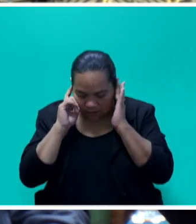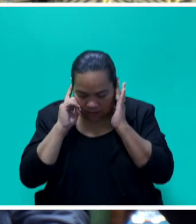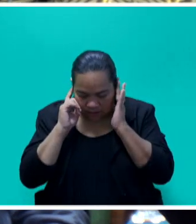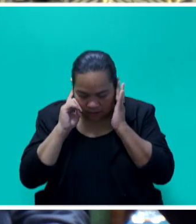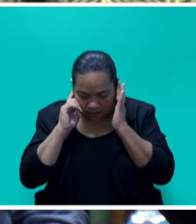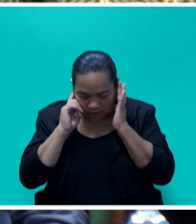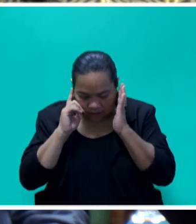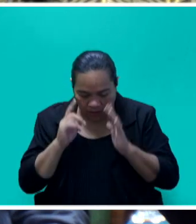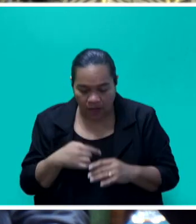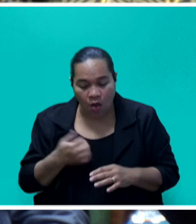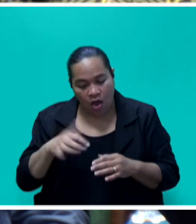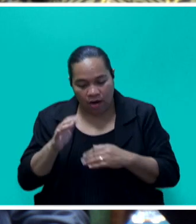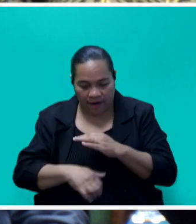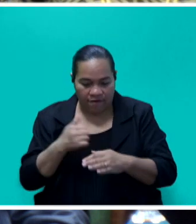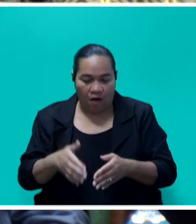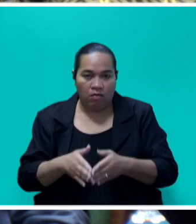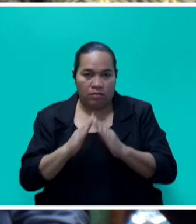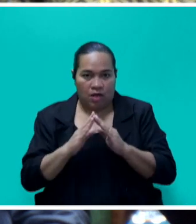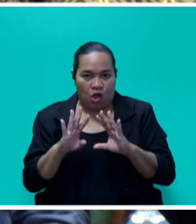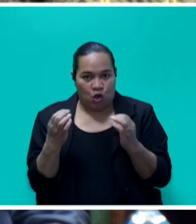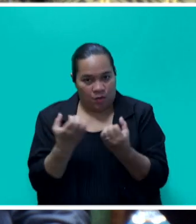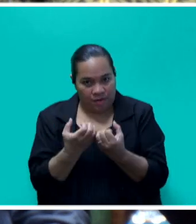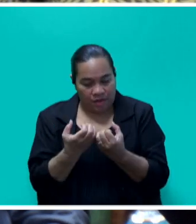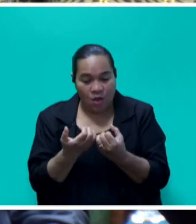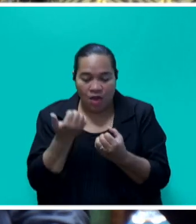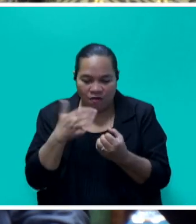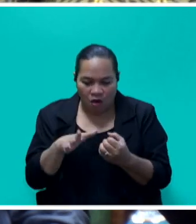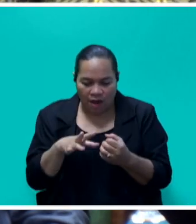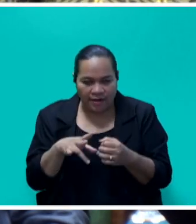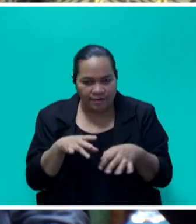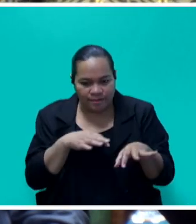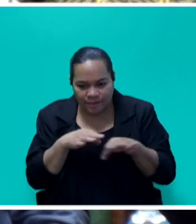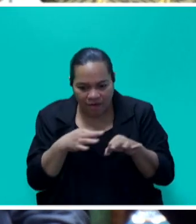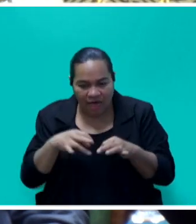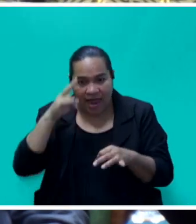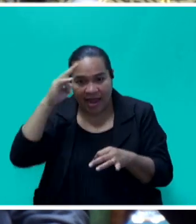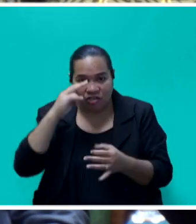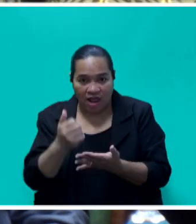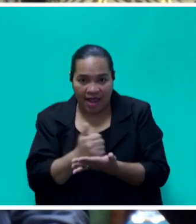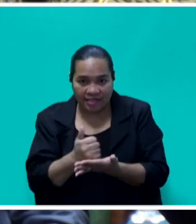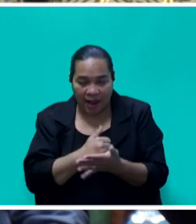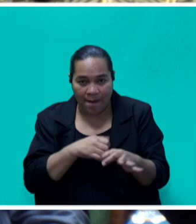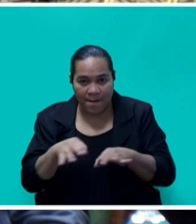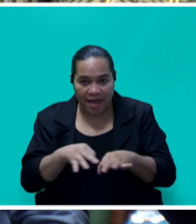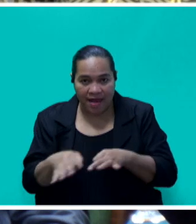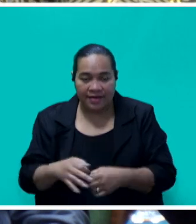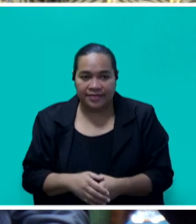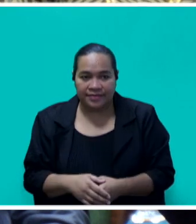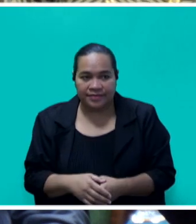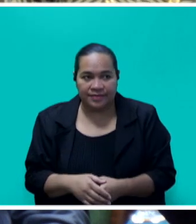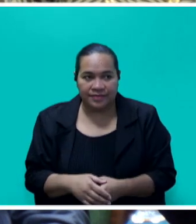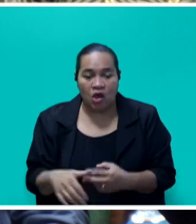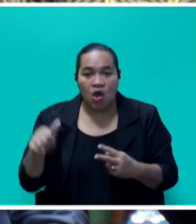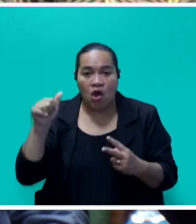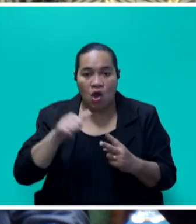we have formed the committee, we have devised the National Action Plan and Strategy, and